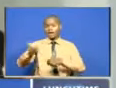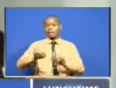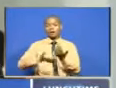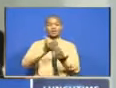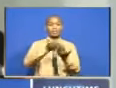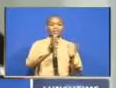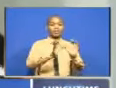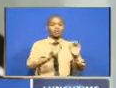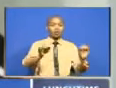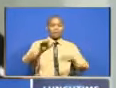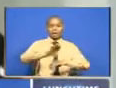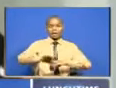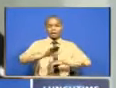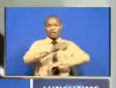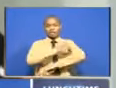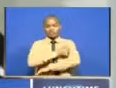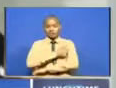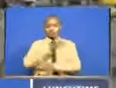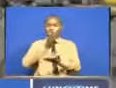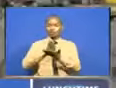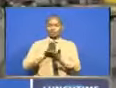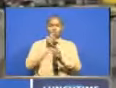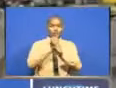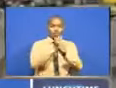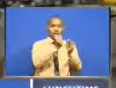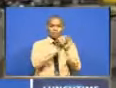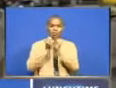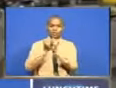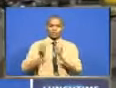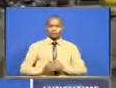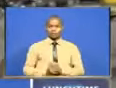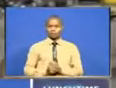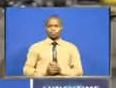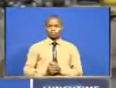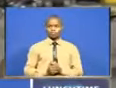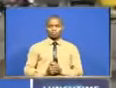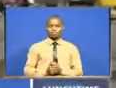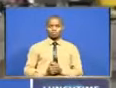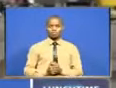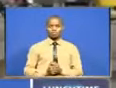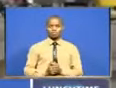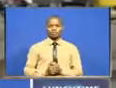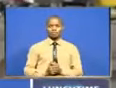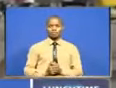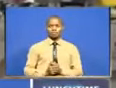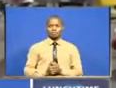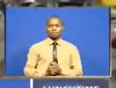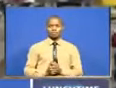area chief, Nashukuru, he's very much cooperative. Irene Mchuma, Udim, Channel 1.